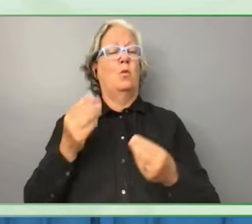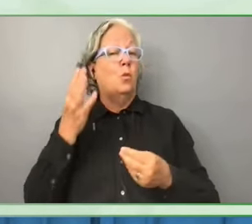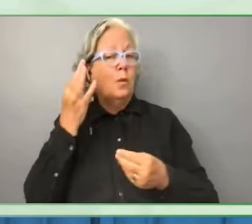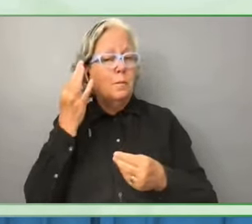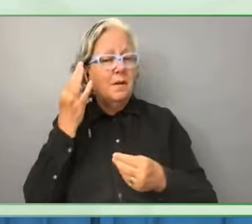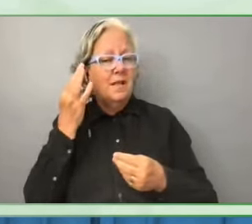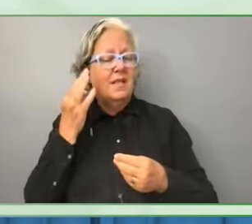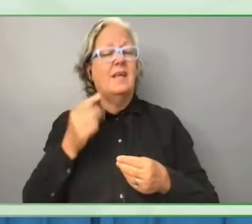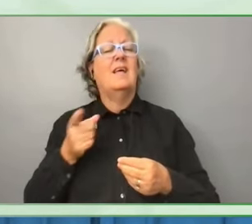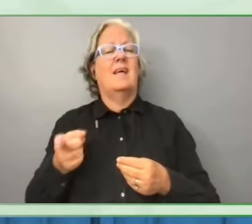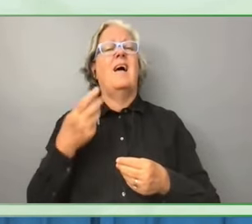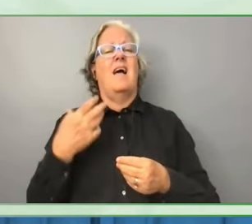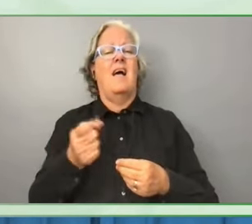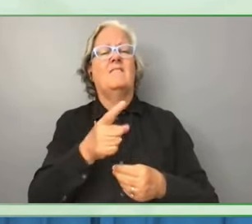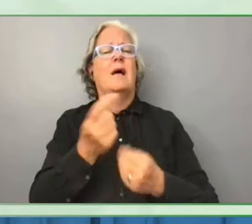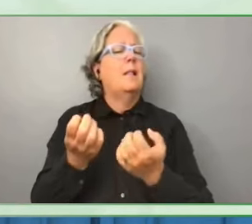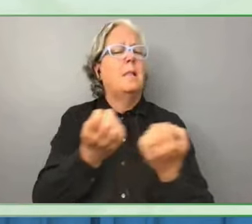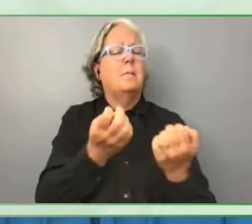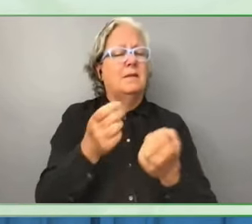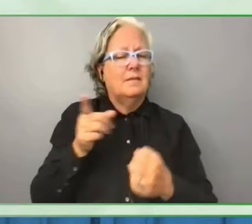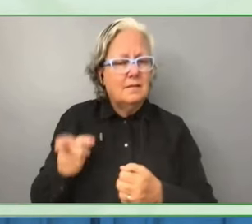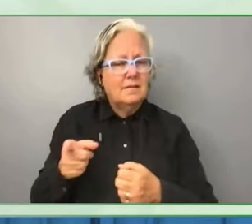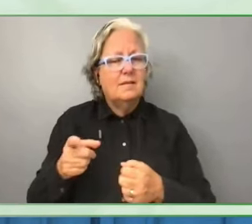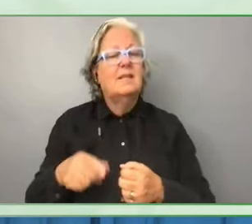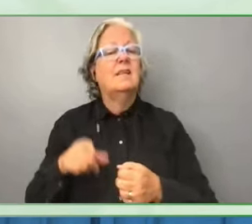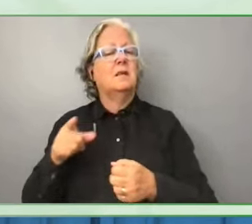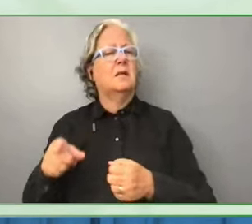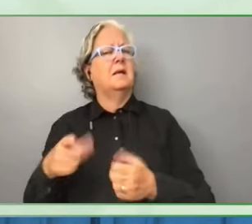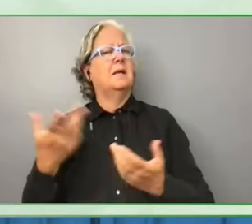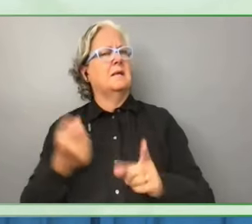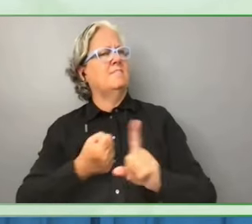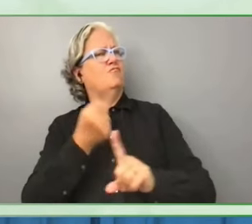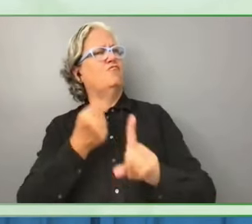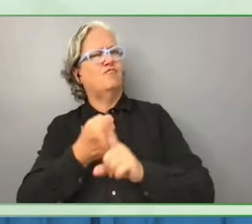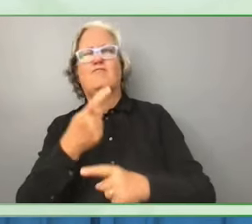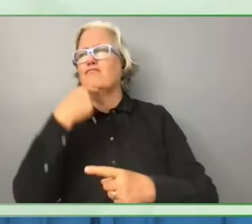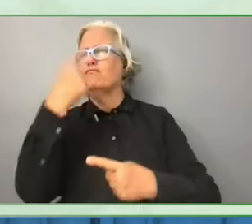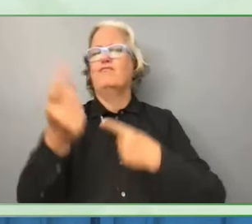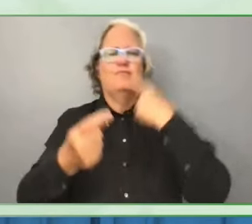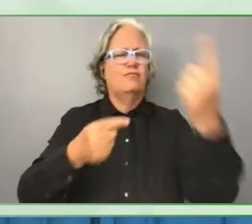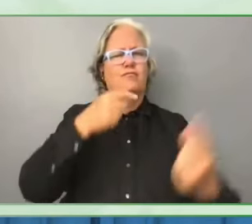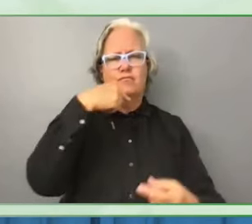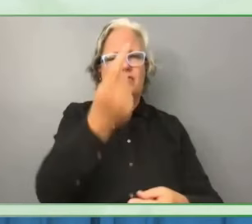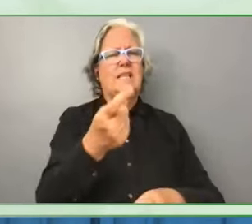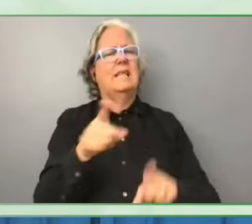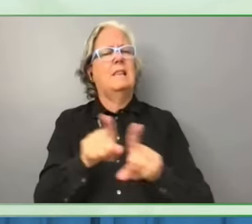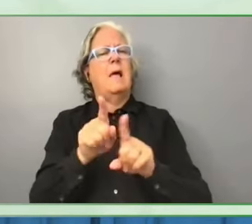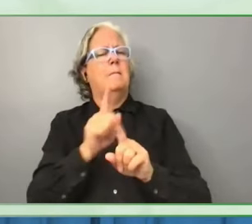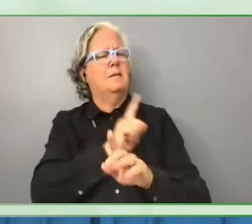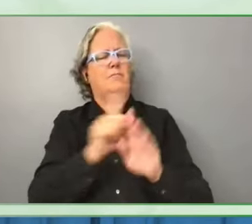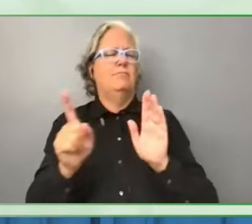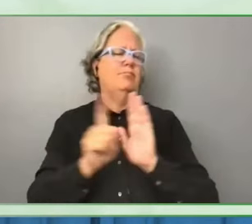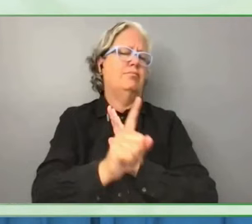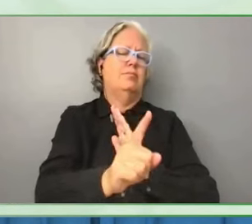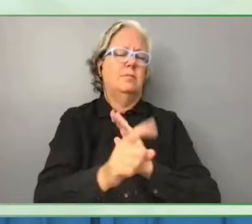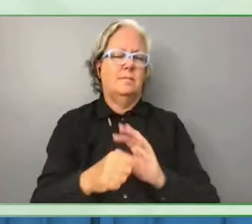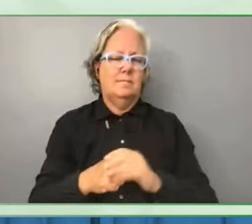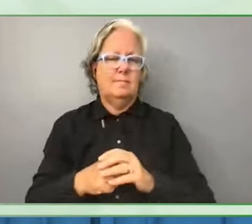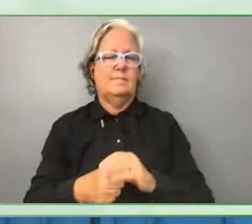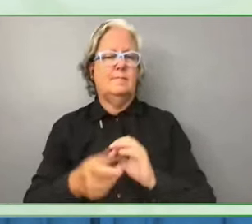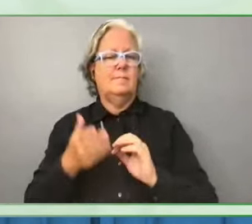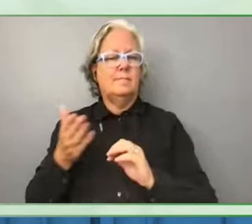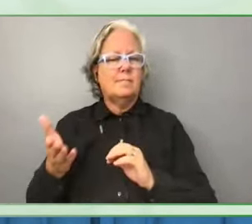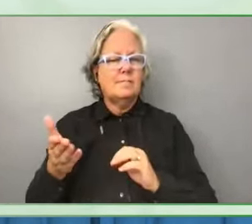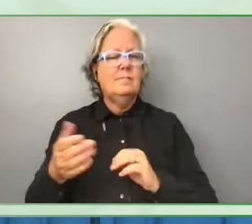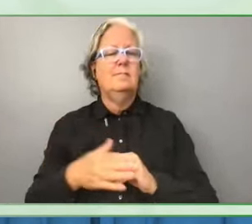leprosy. Now she active to speaking up and advocating on HR to government. Gabby has always inspiring young women